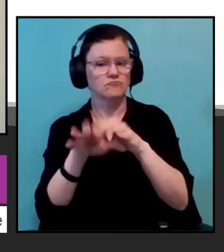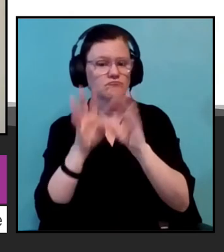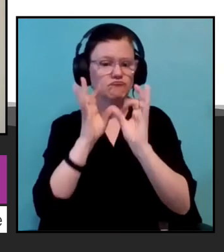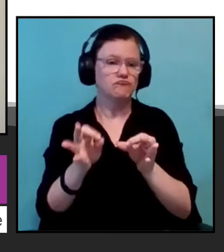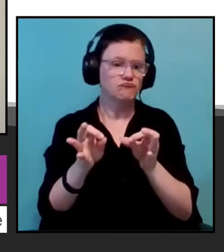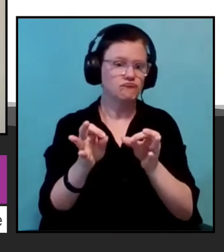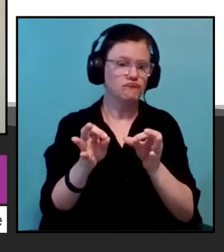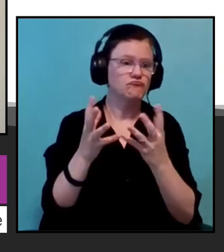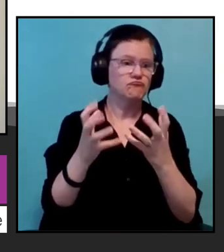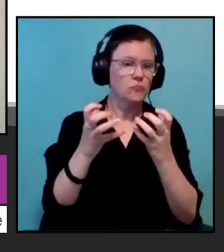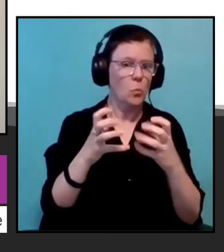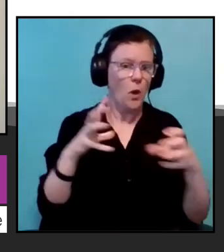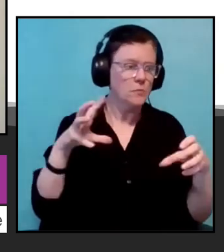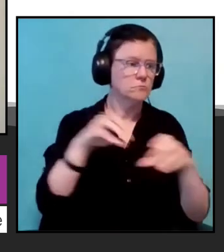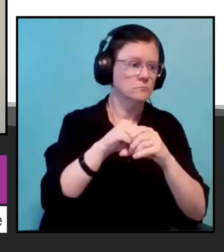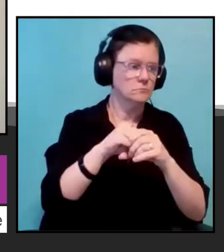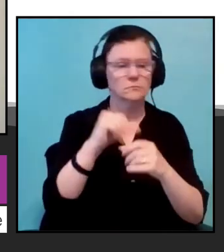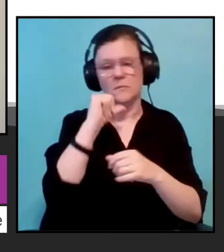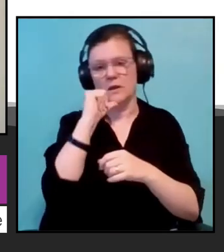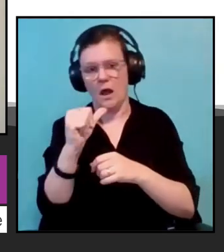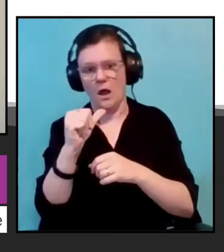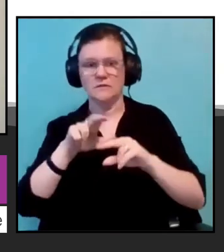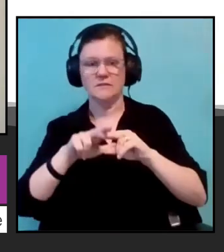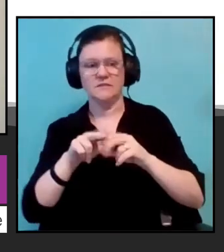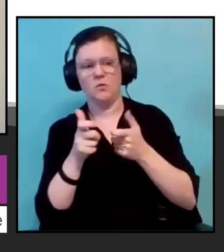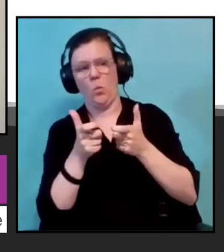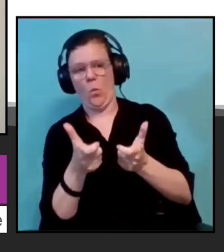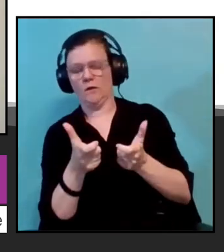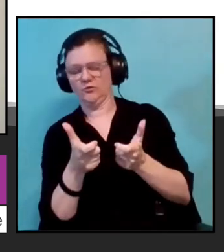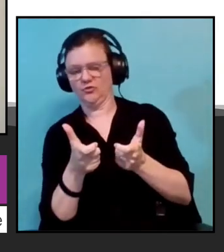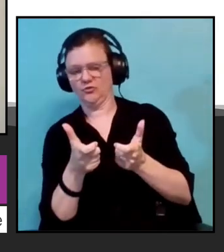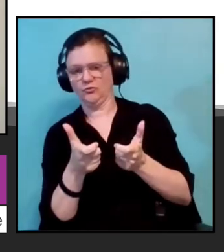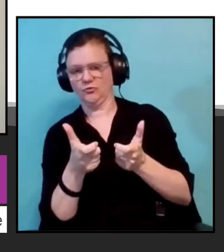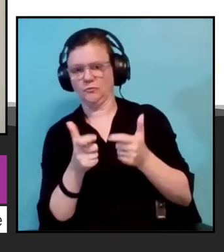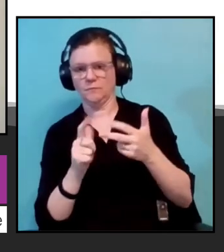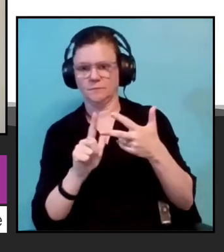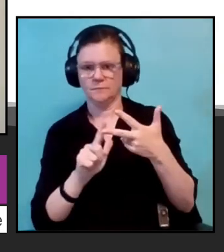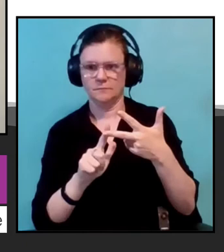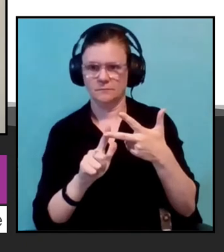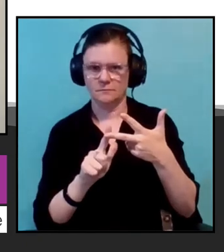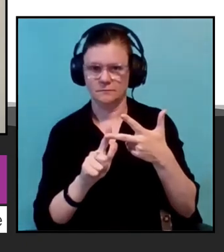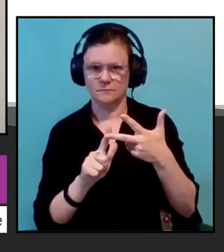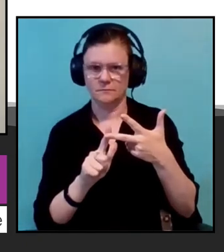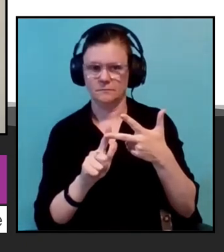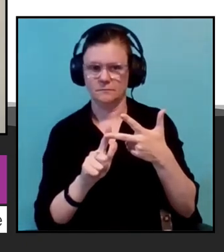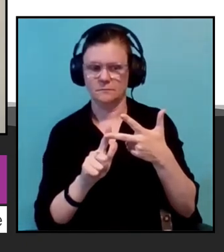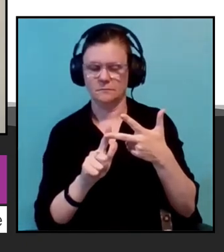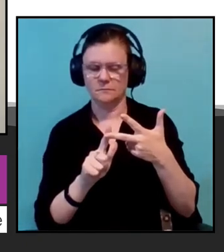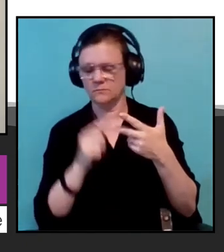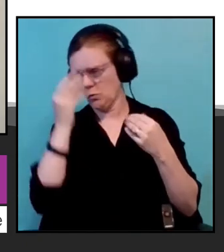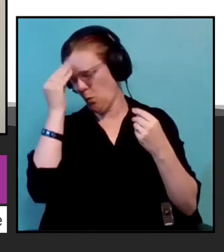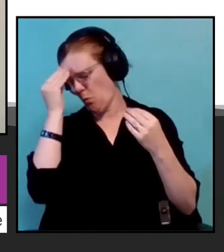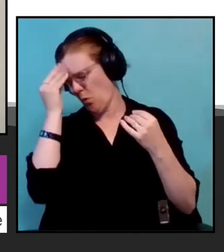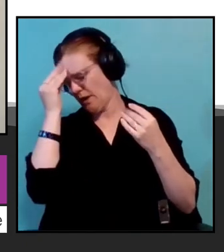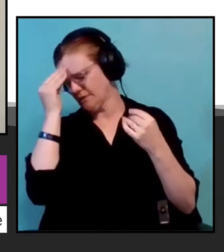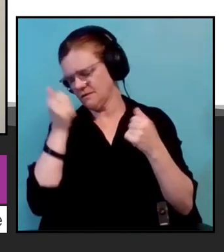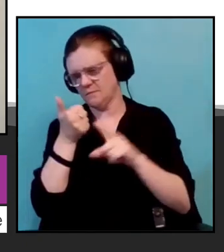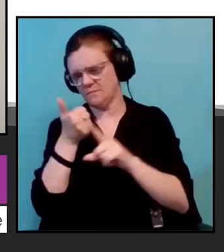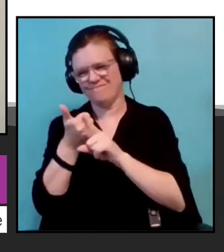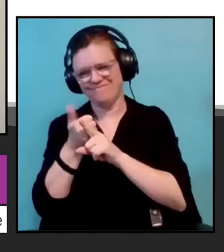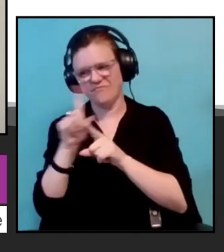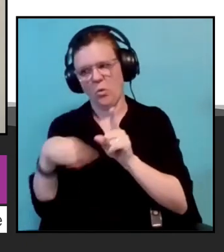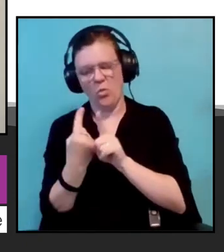they want to fully participate or they want to observe or they want just want to process the prompts in their